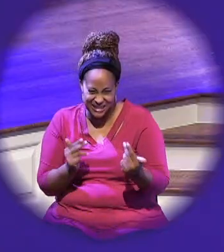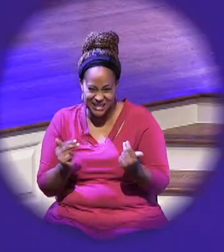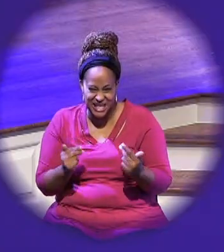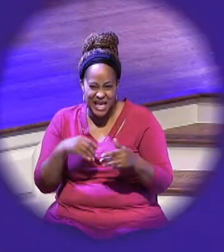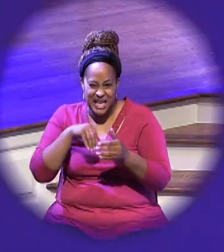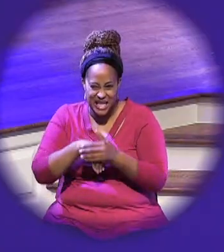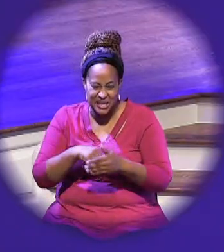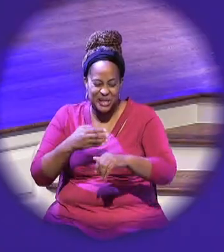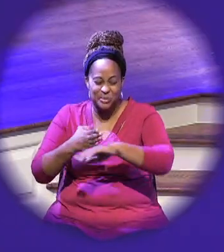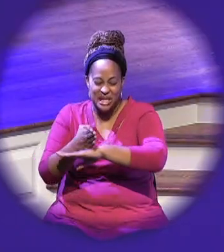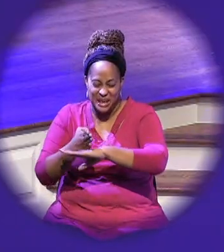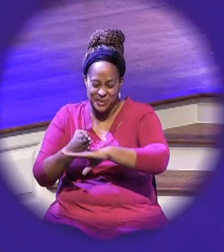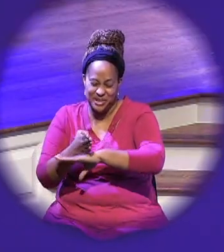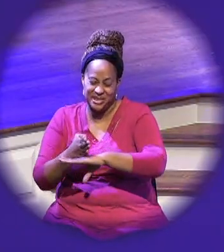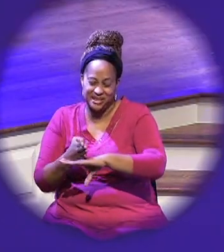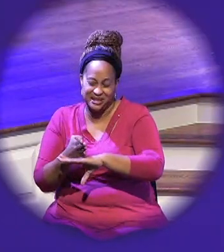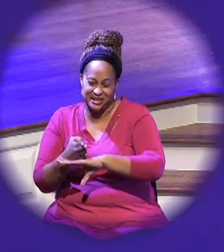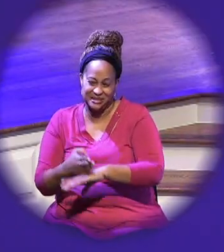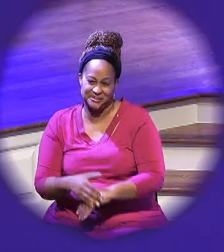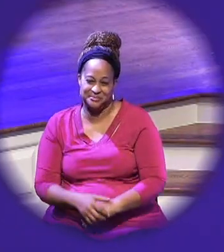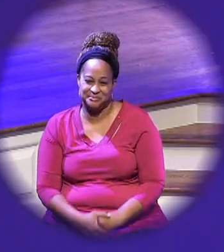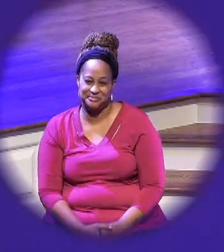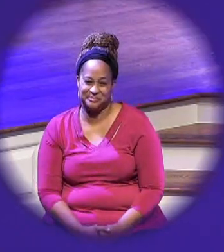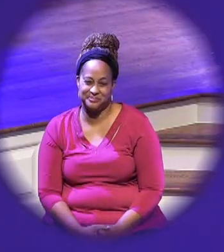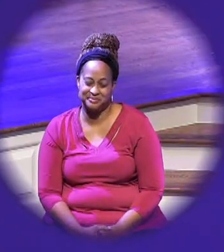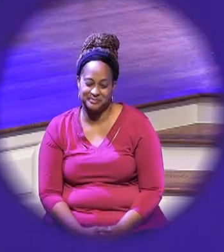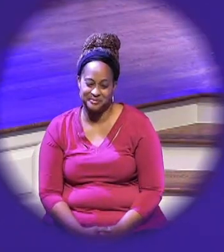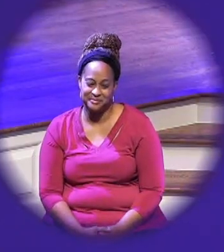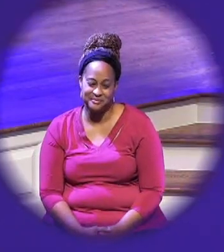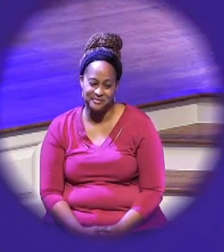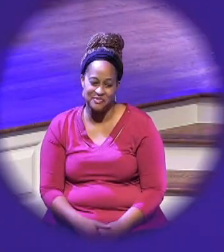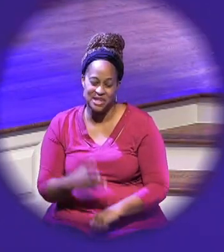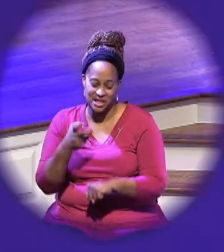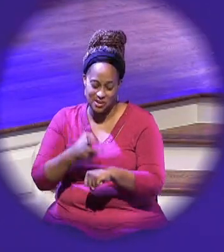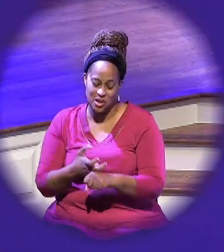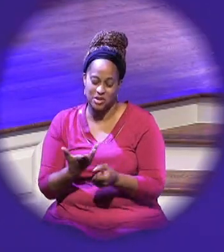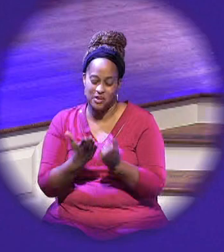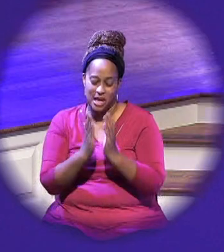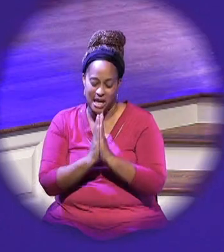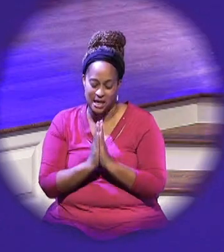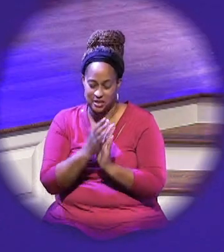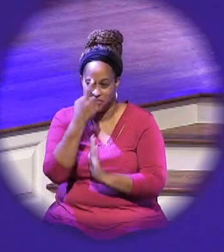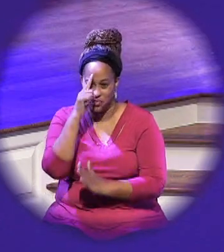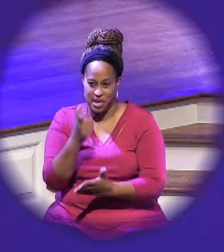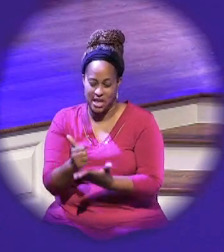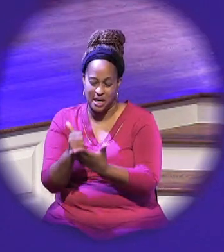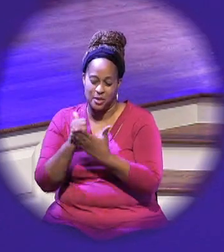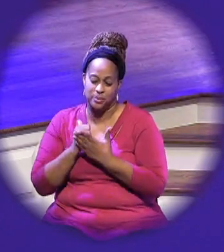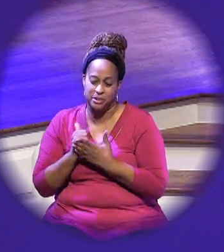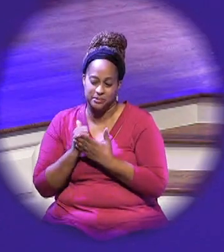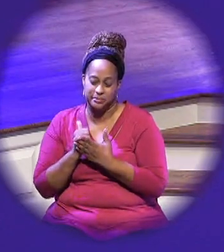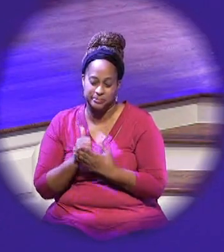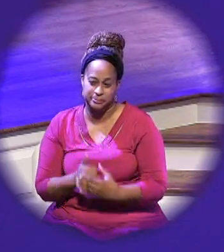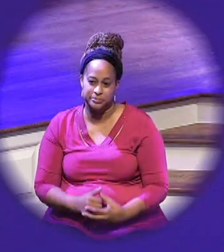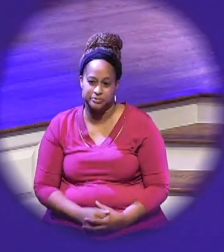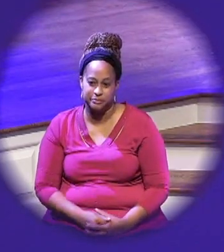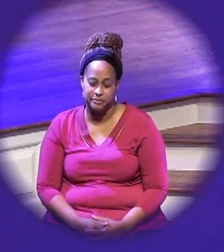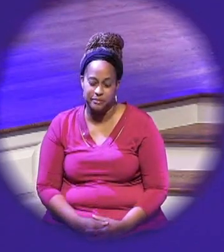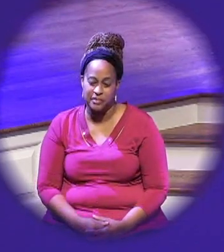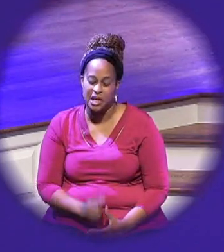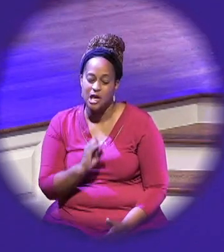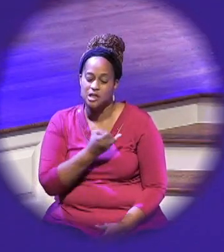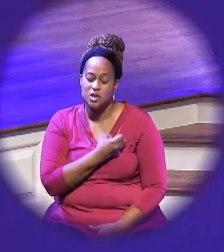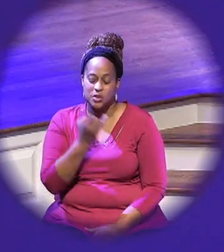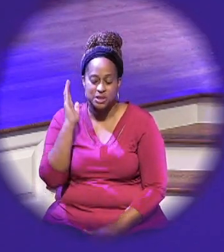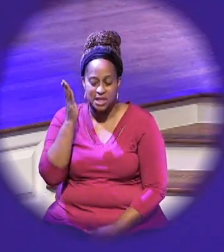in the plywood. It's hard to ask for help. Jonah's